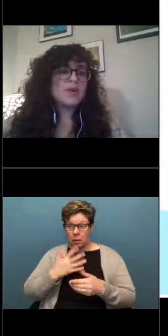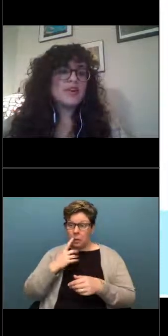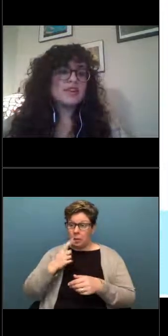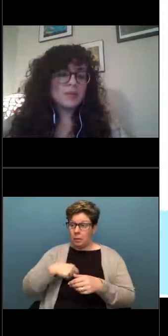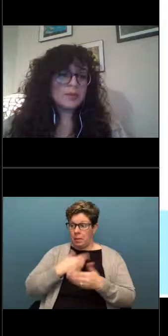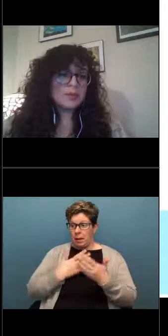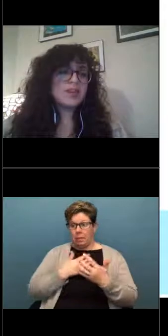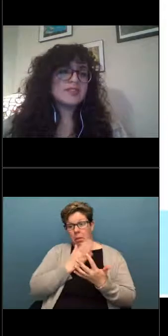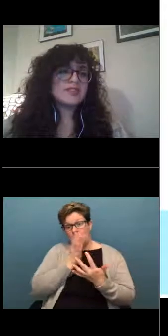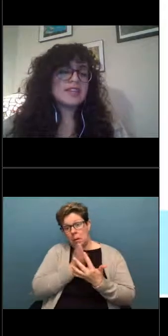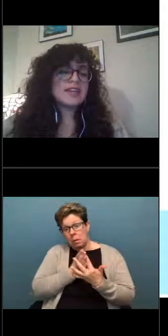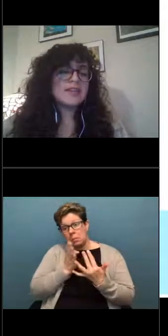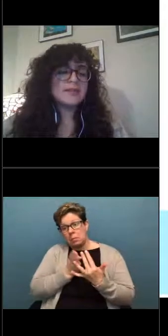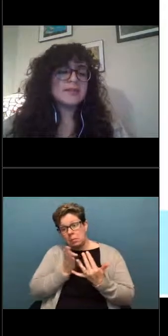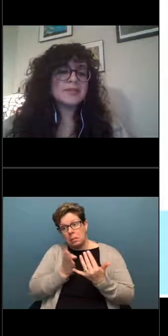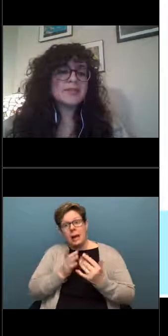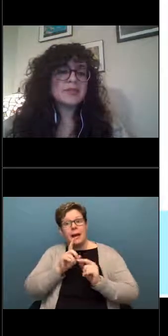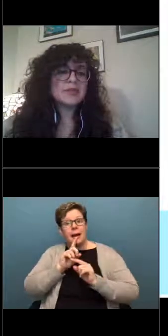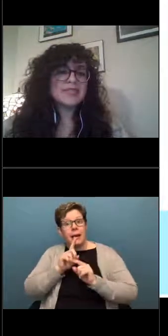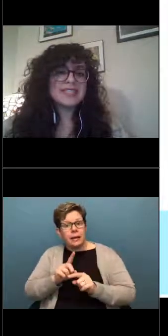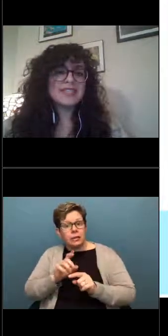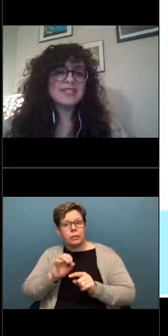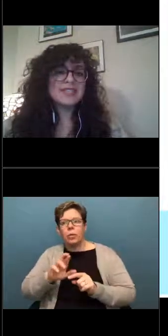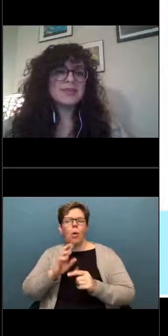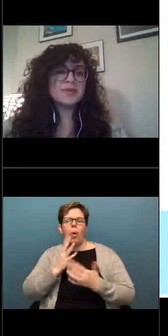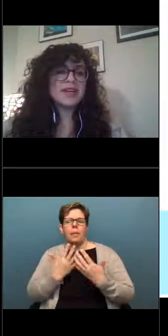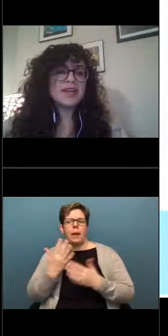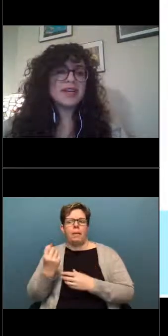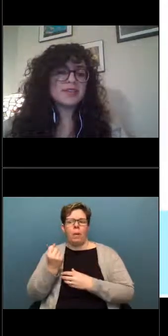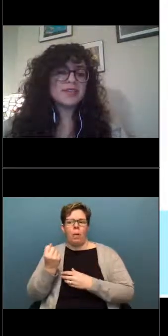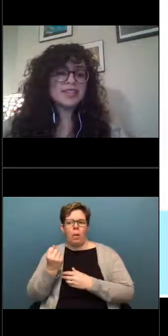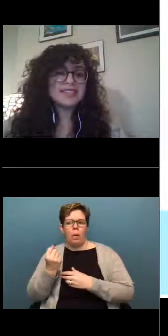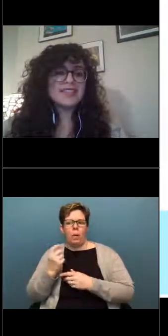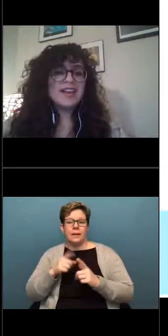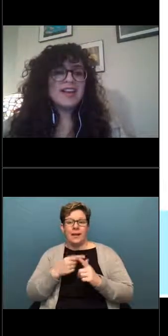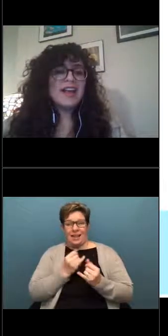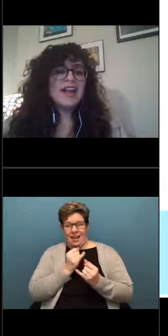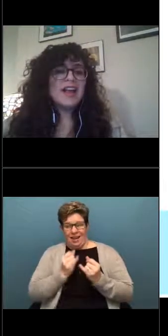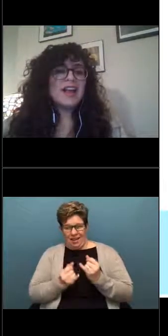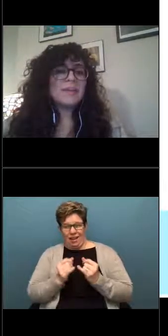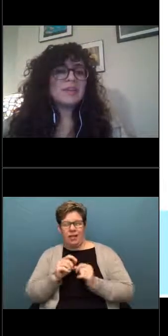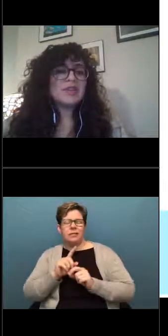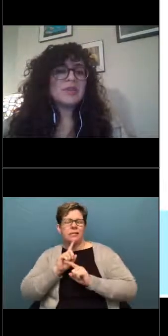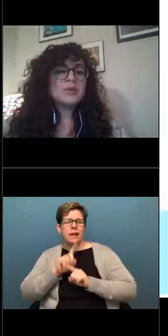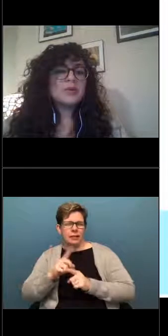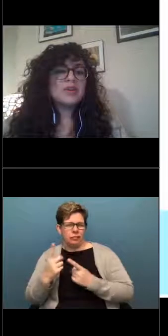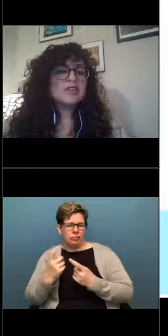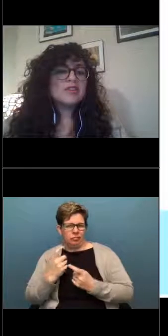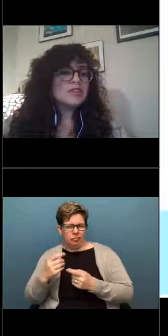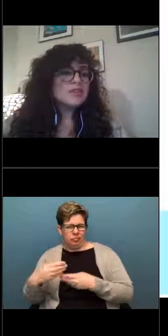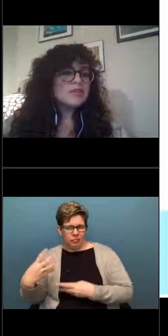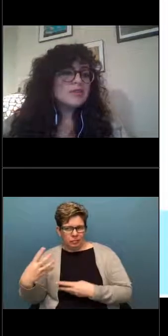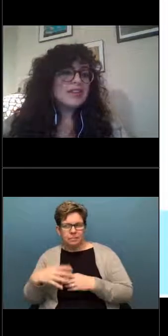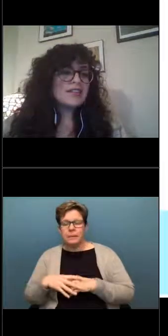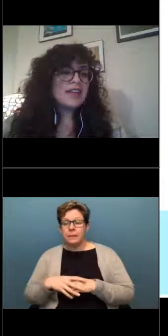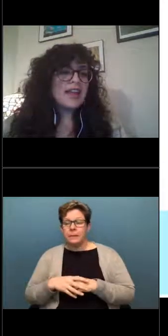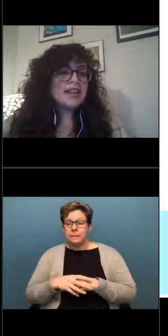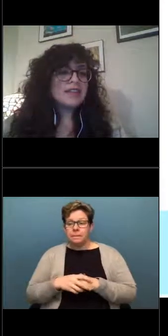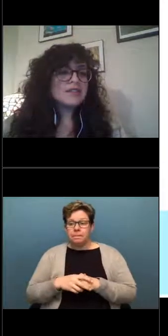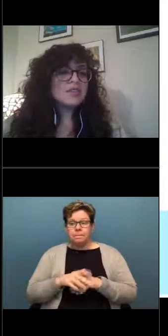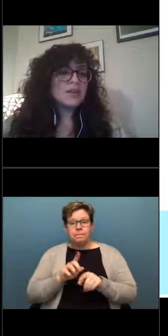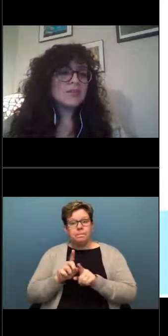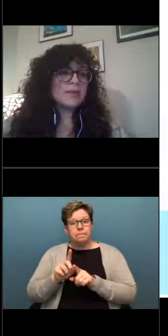go, or we will also save some time towards the end to answer questions. You will also see